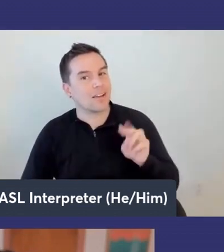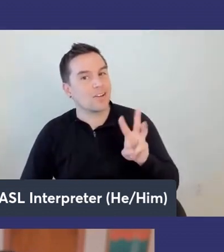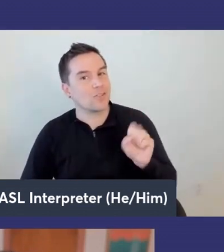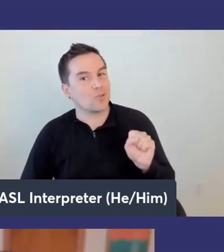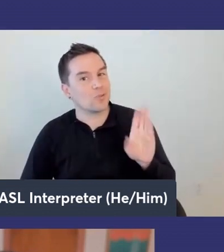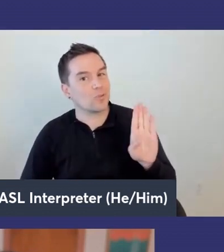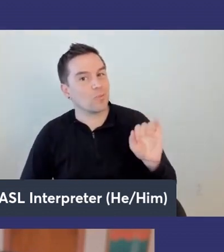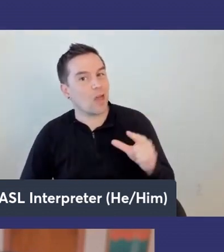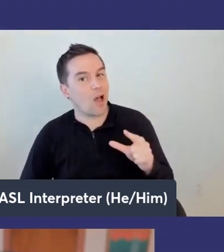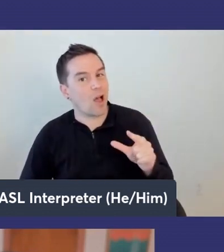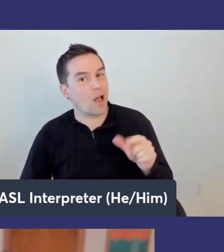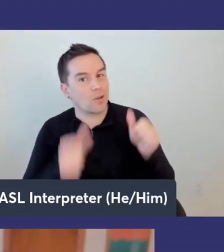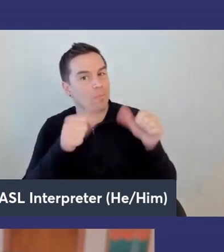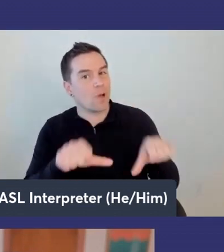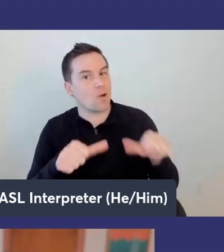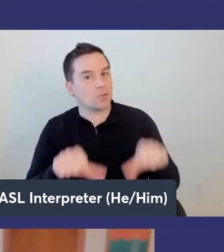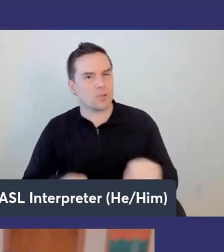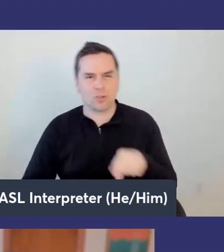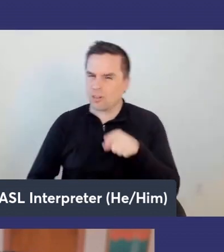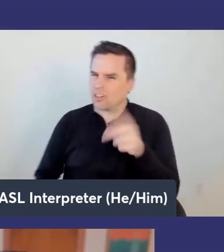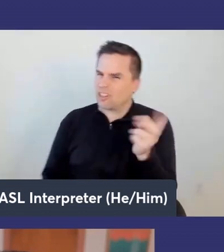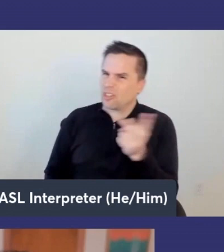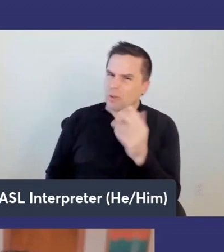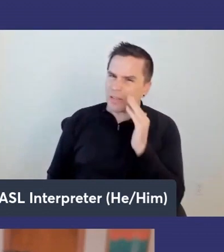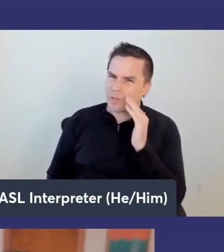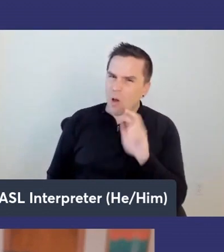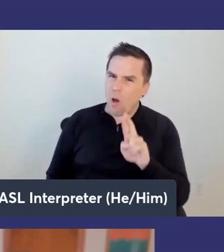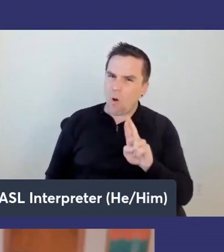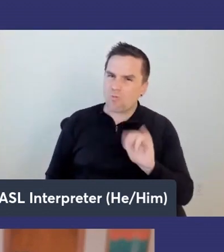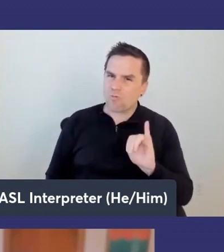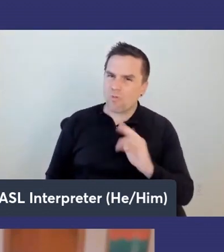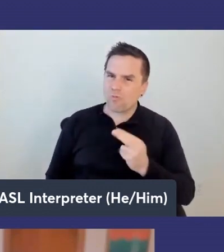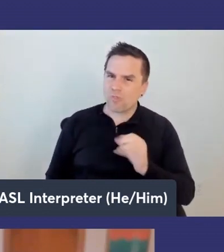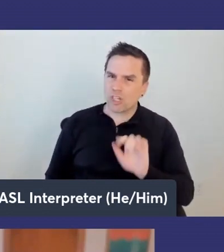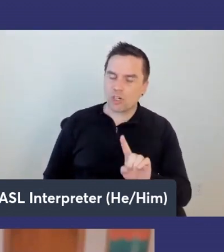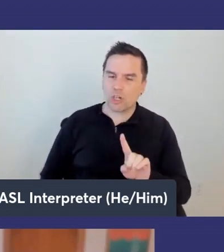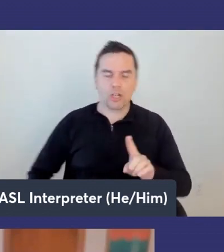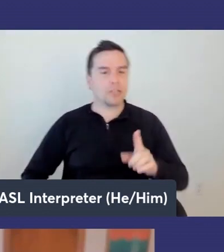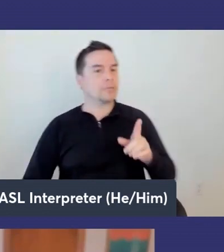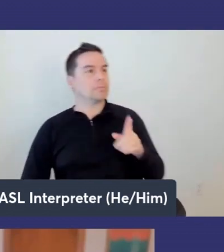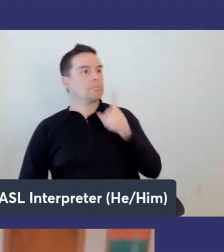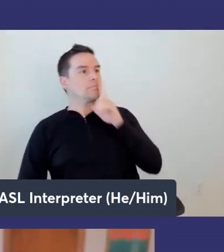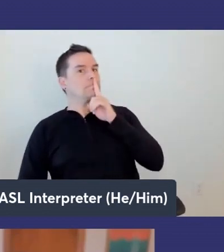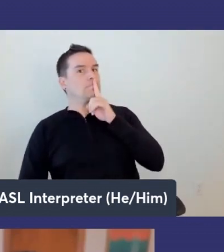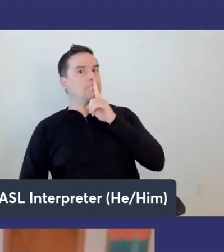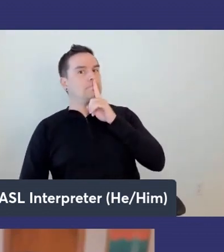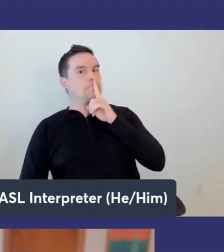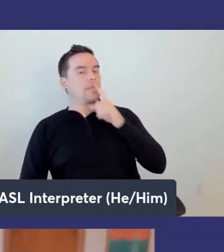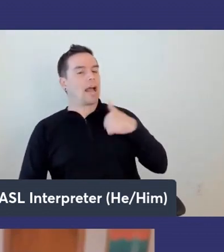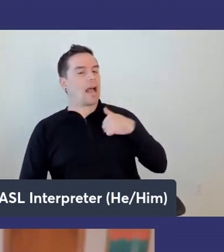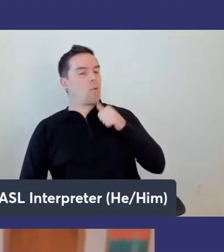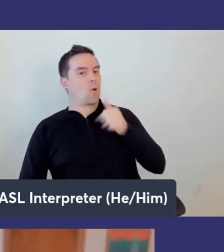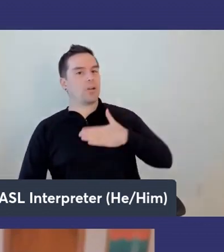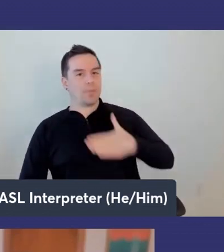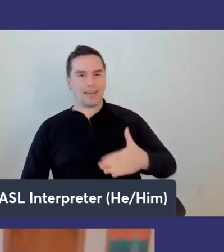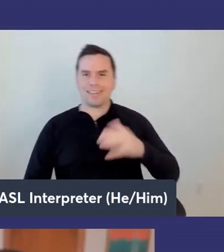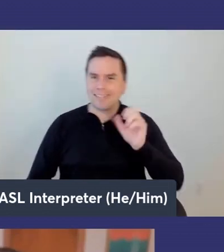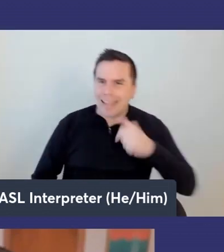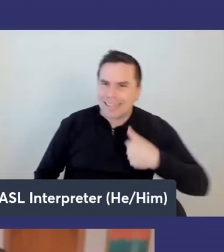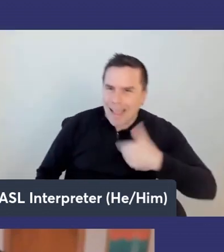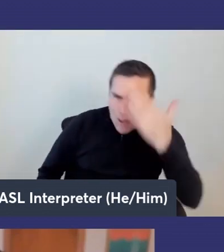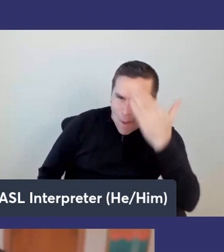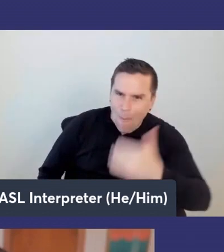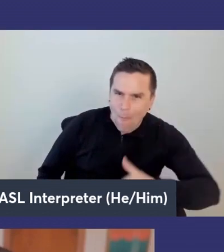would you? Oh, yes. Of course we do. Yeah. I won't admit to that. Yeah, I wouldn't either if I were you. But I love Richard Boyd.